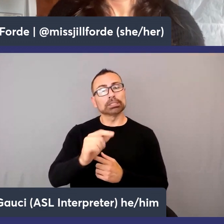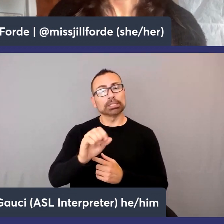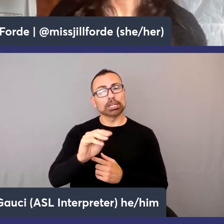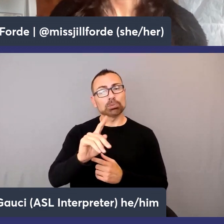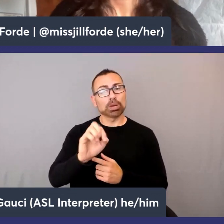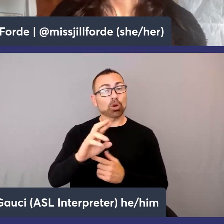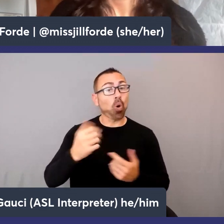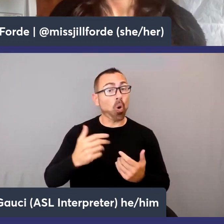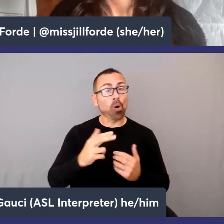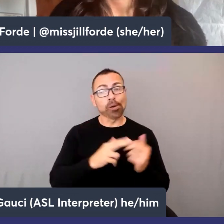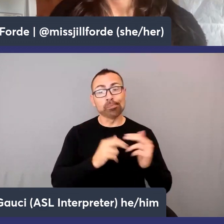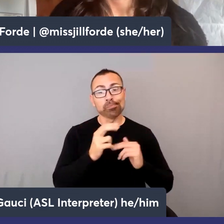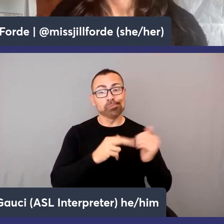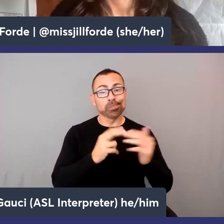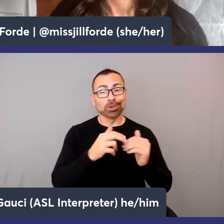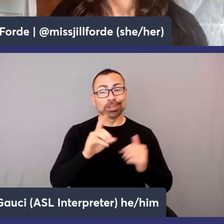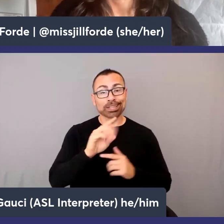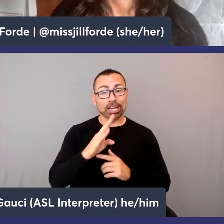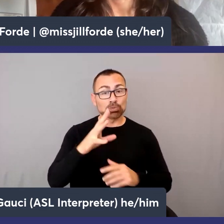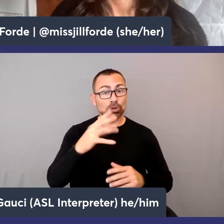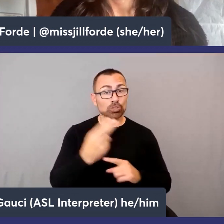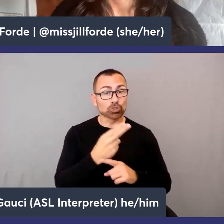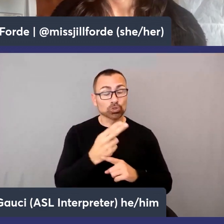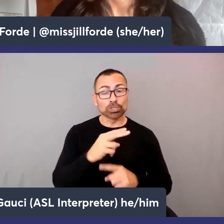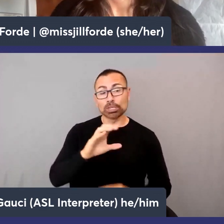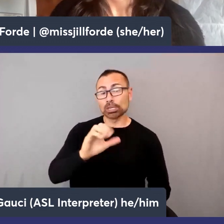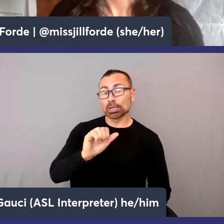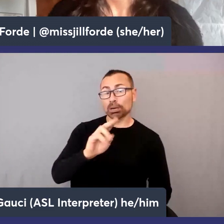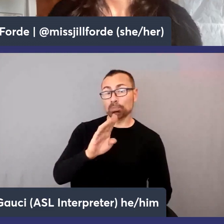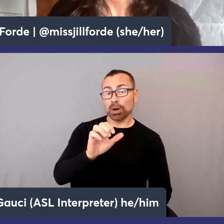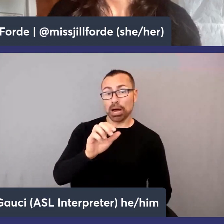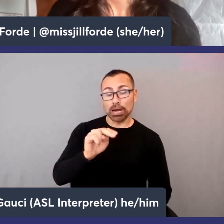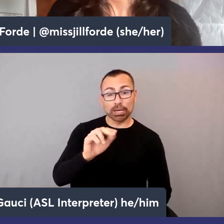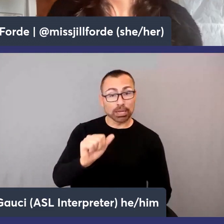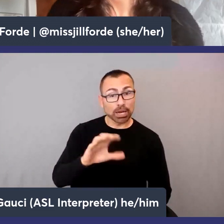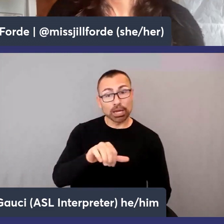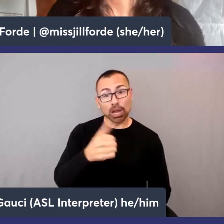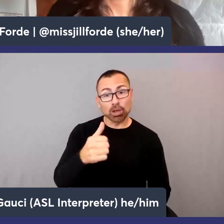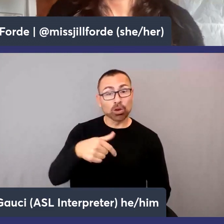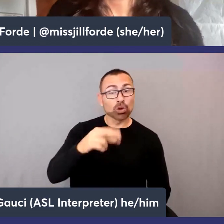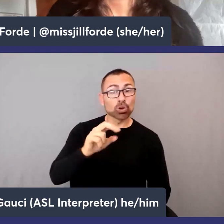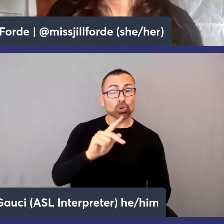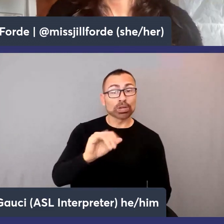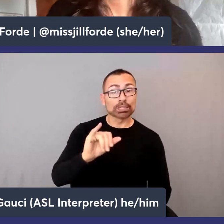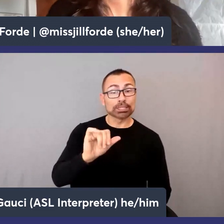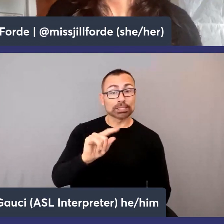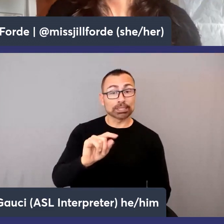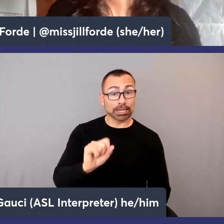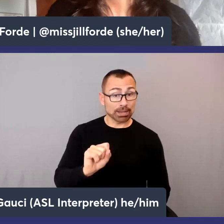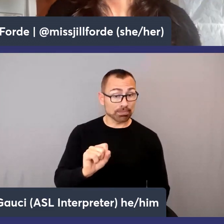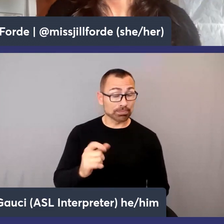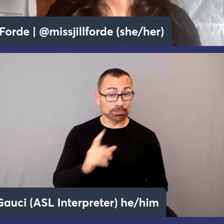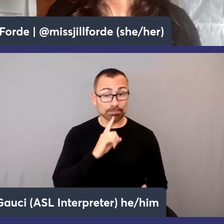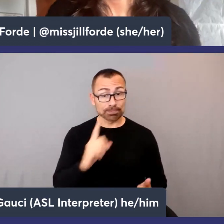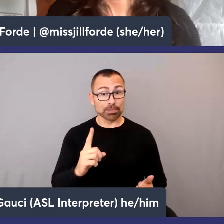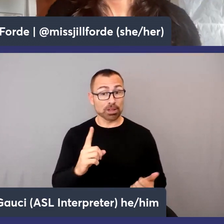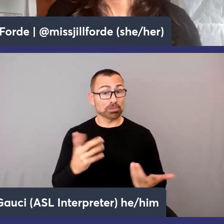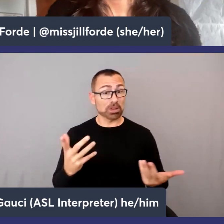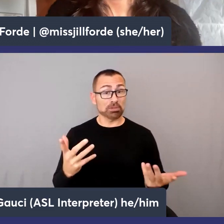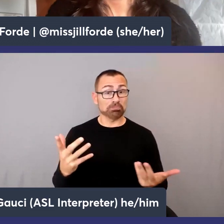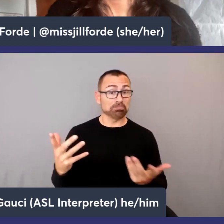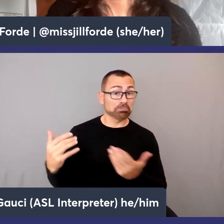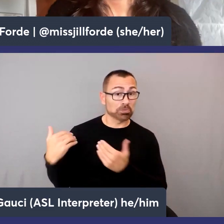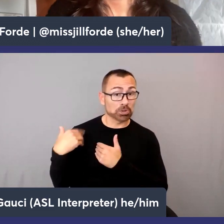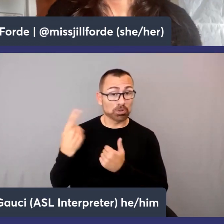Kibana or, QuickSight. So there is full flexibility for customers to leverage that